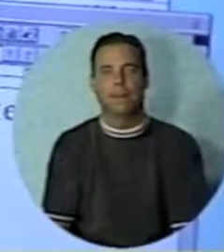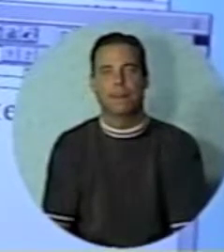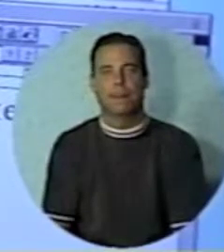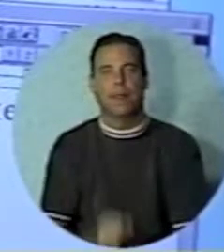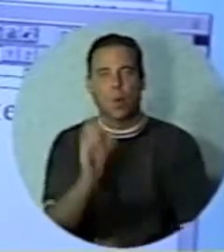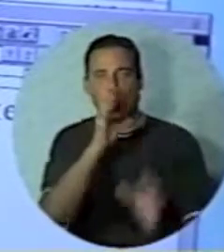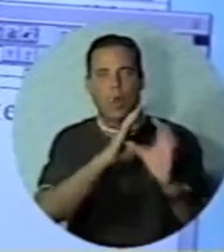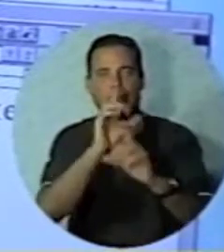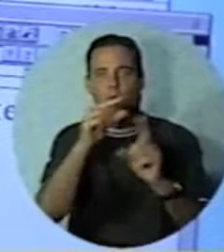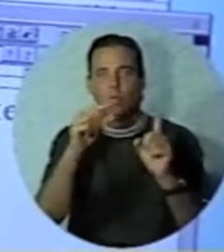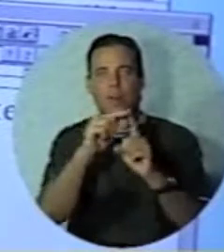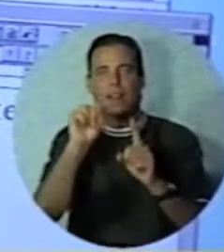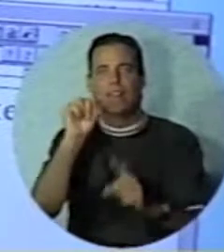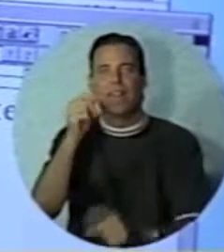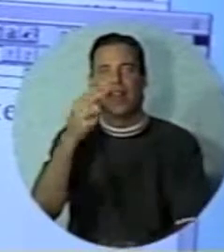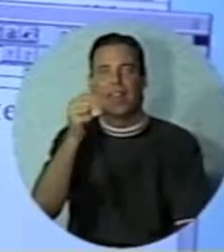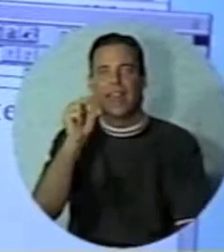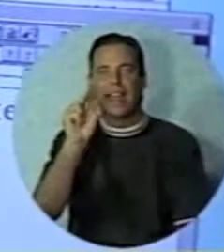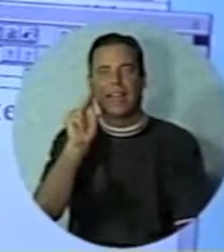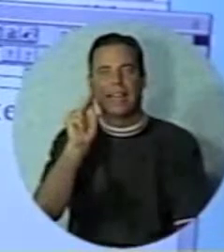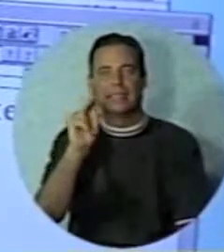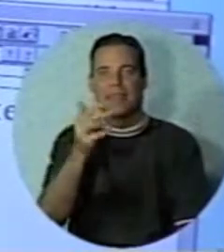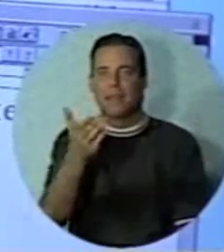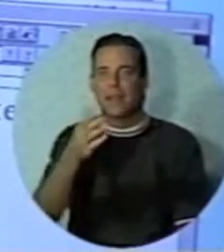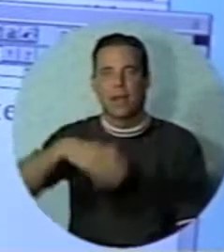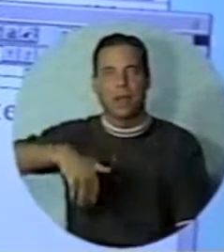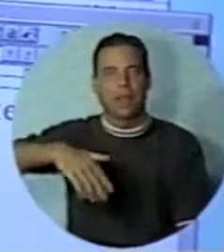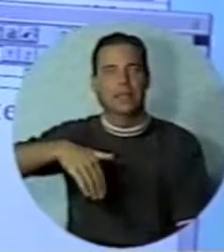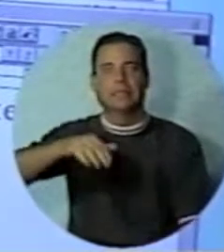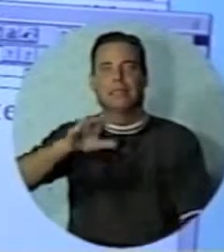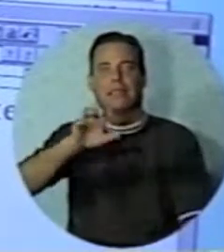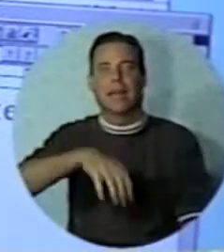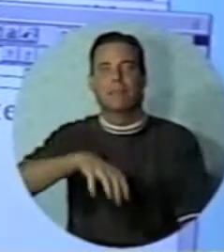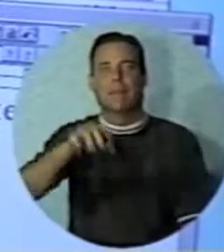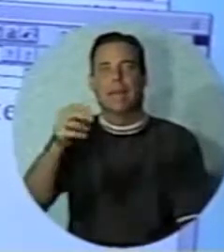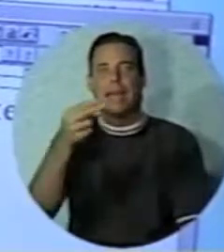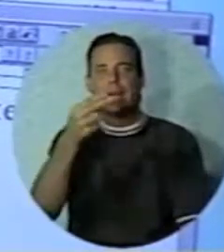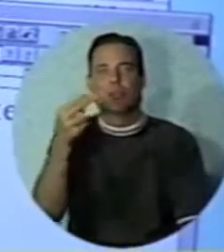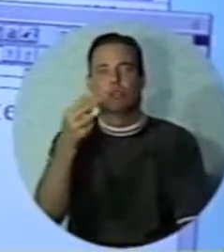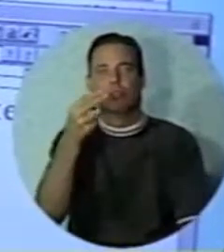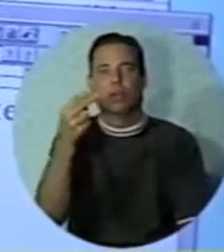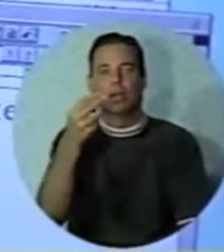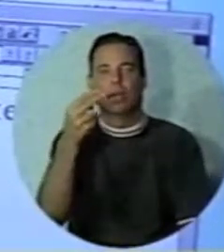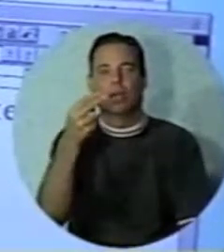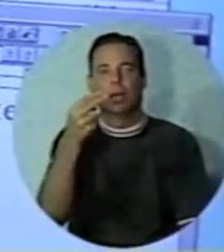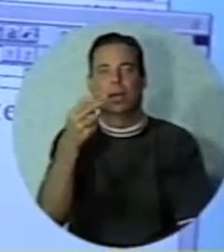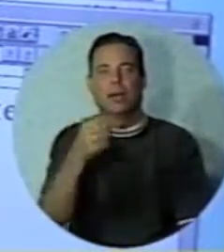We're looking for the word thank. It isn't there yet. You type an H.